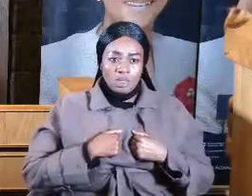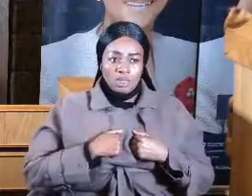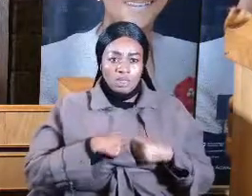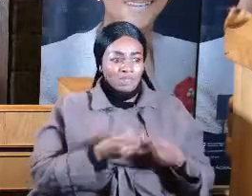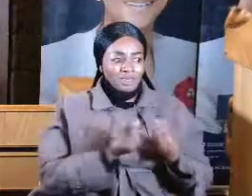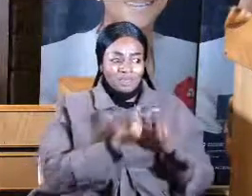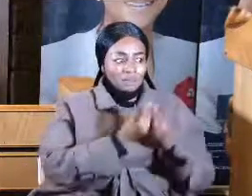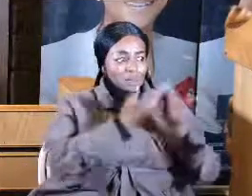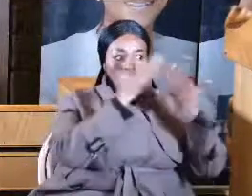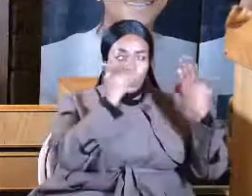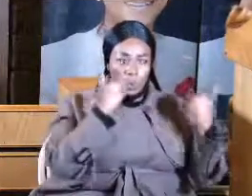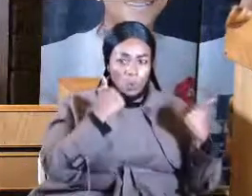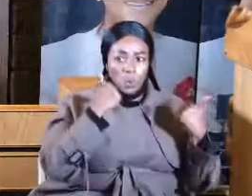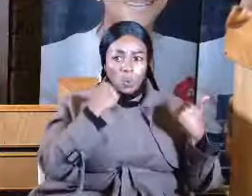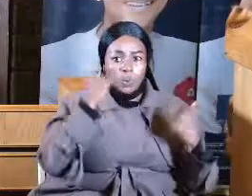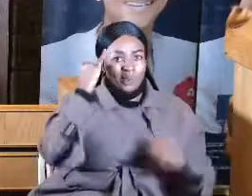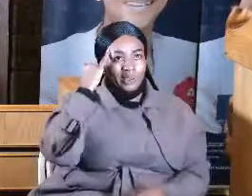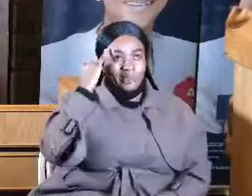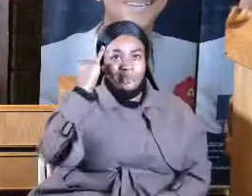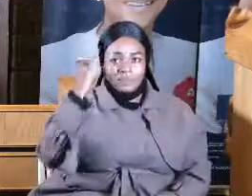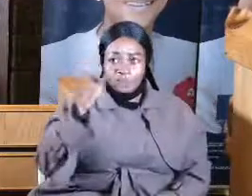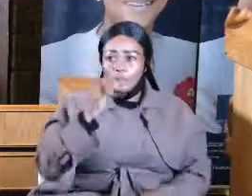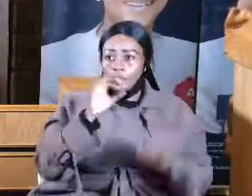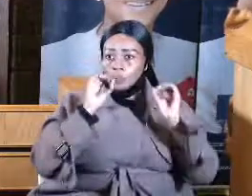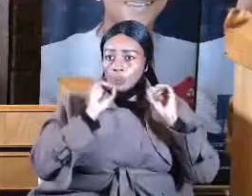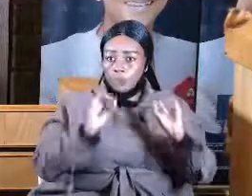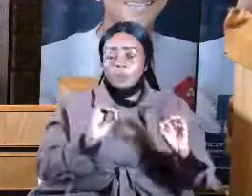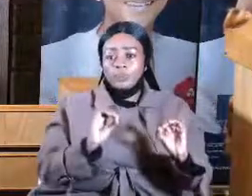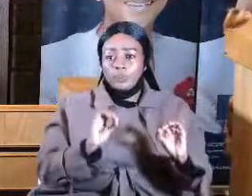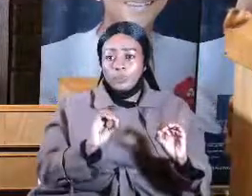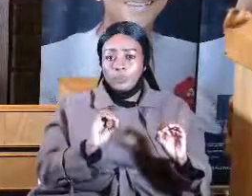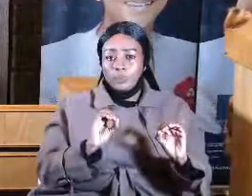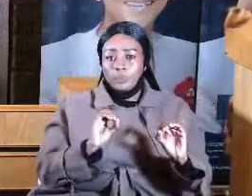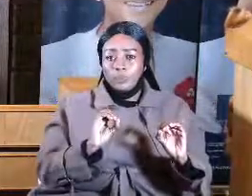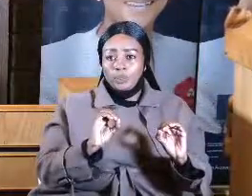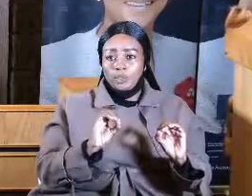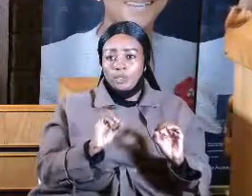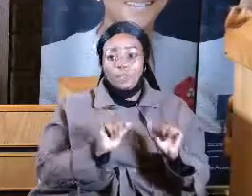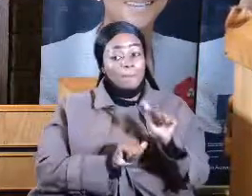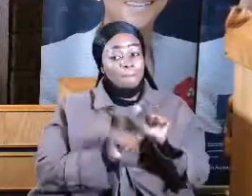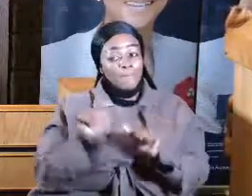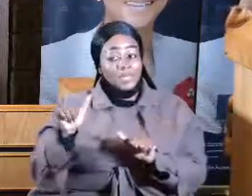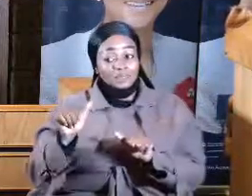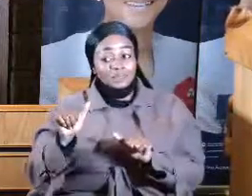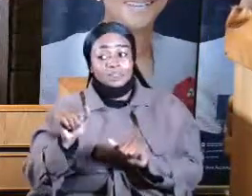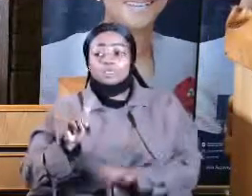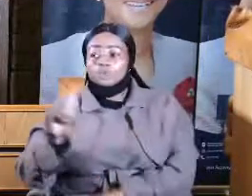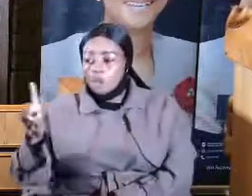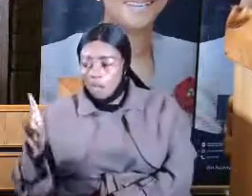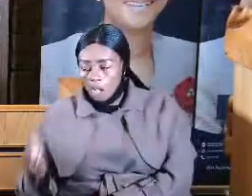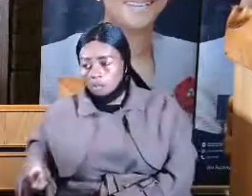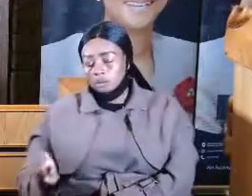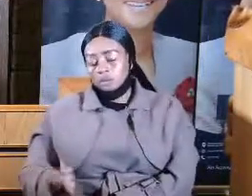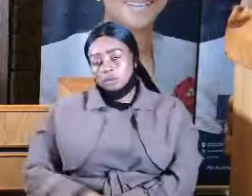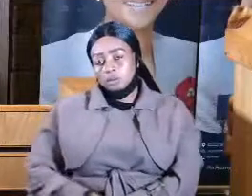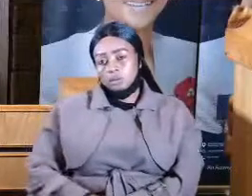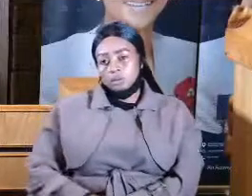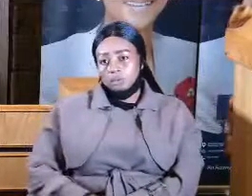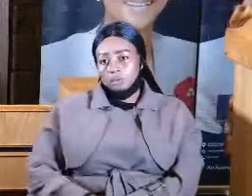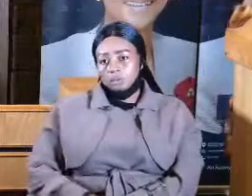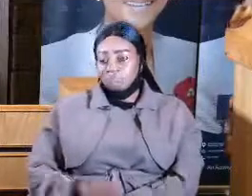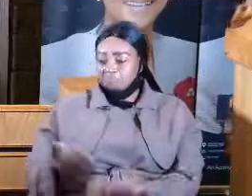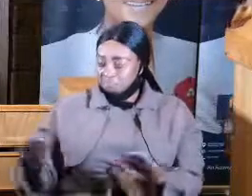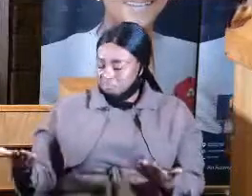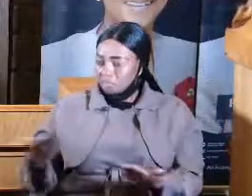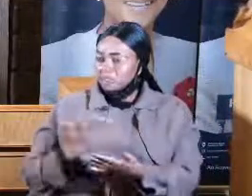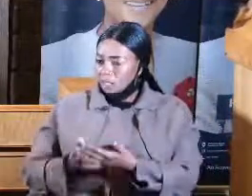have no idea about. The only best thing is to ask. And I'm sure they will